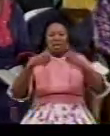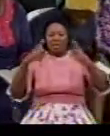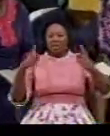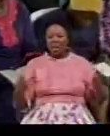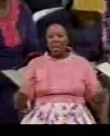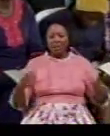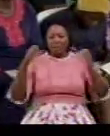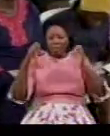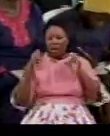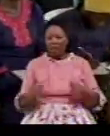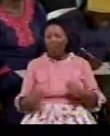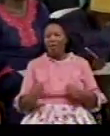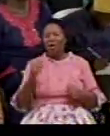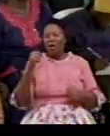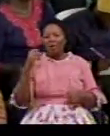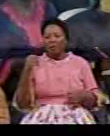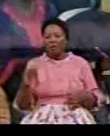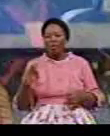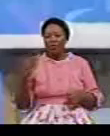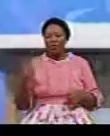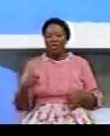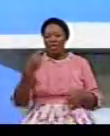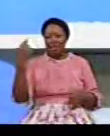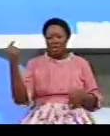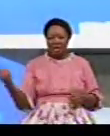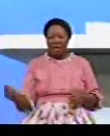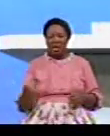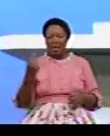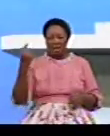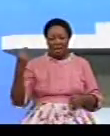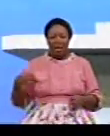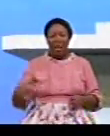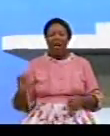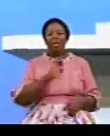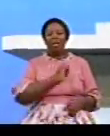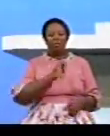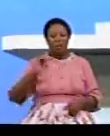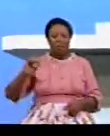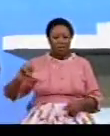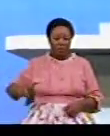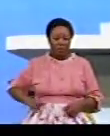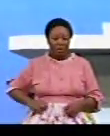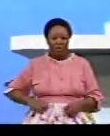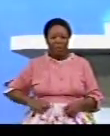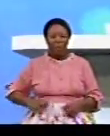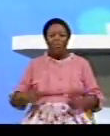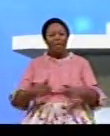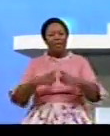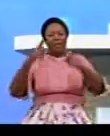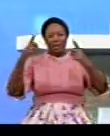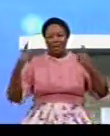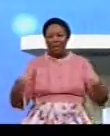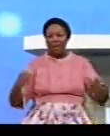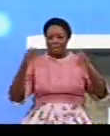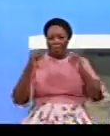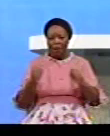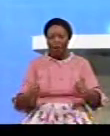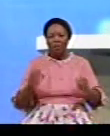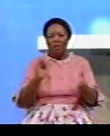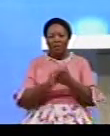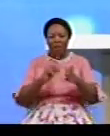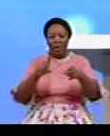word be that goeth forth out of my mouth. It shall not return unto me